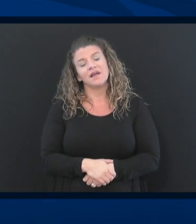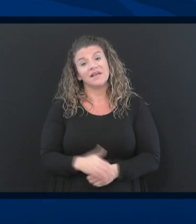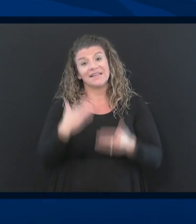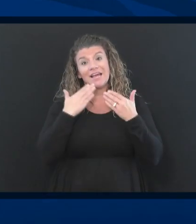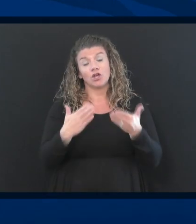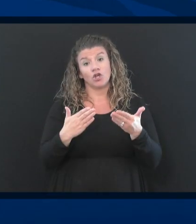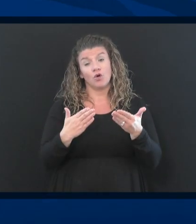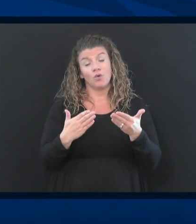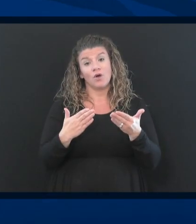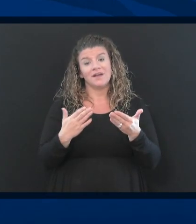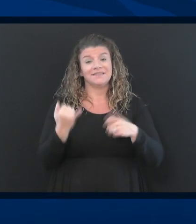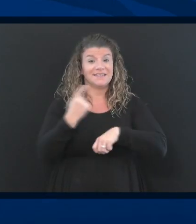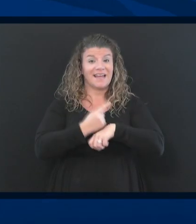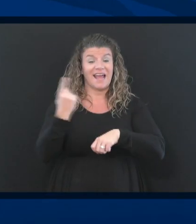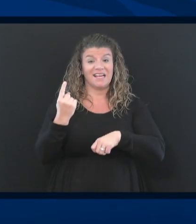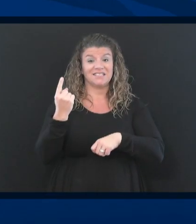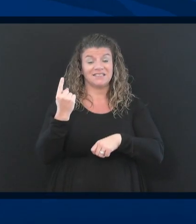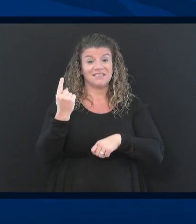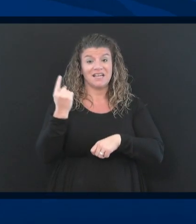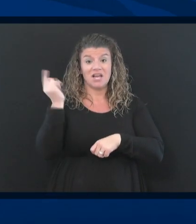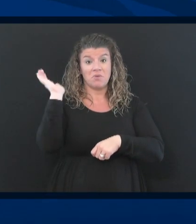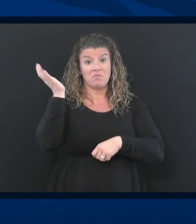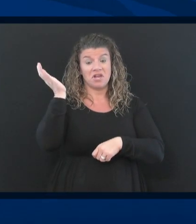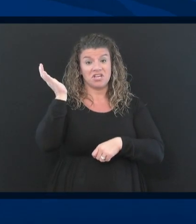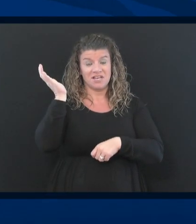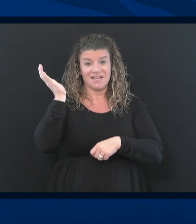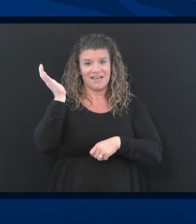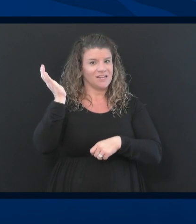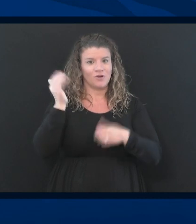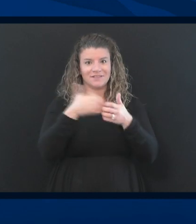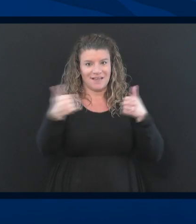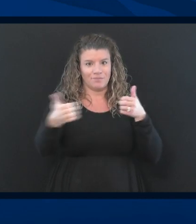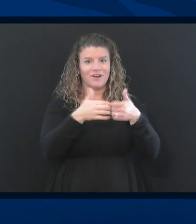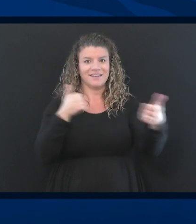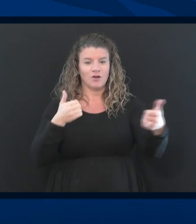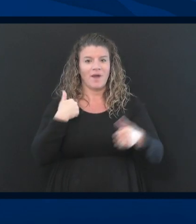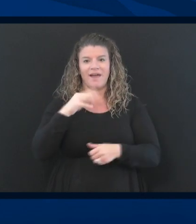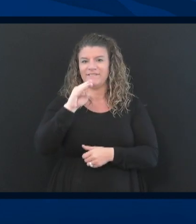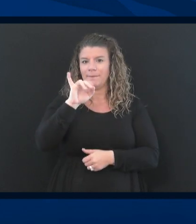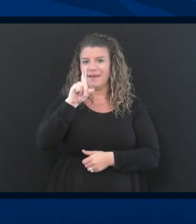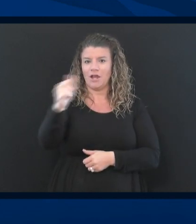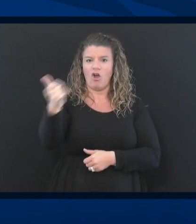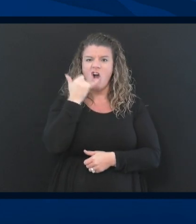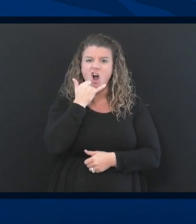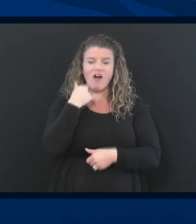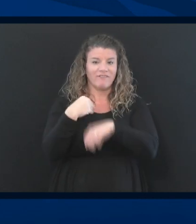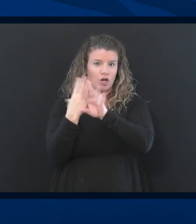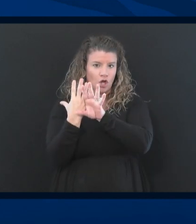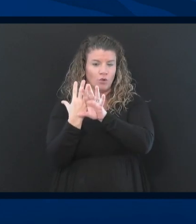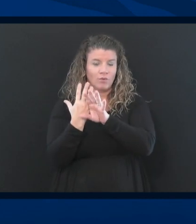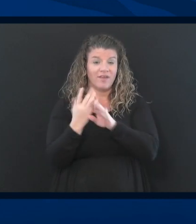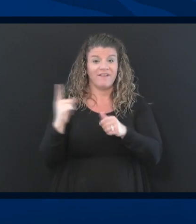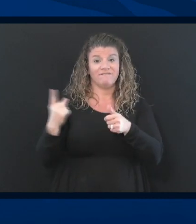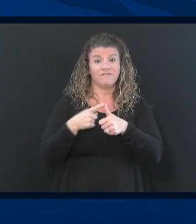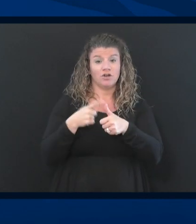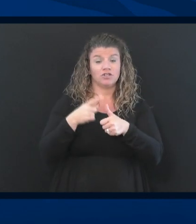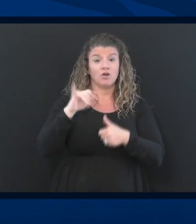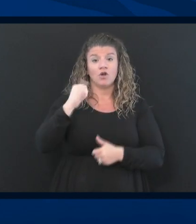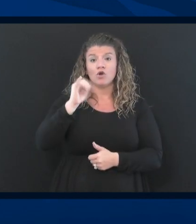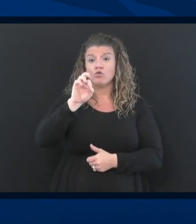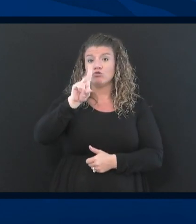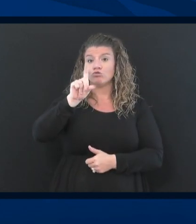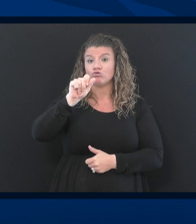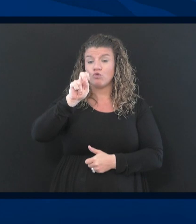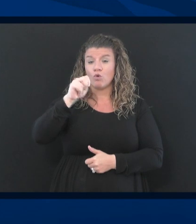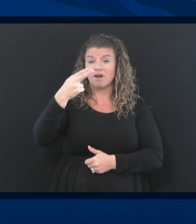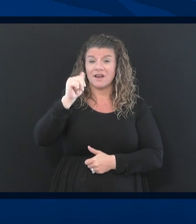holding today's briefing with media members joining us virtually to practice good social distancing. The first questioner we have today is Jordan Hatfield with